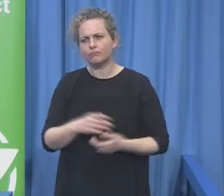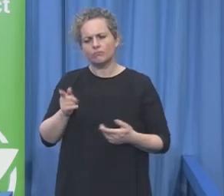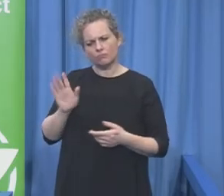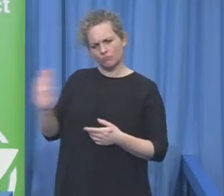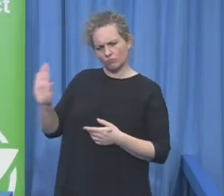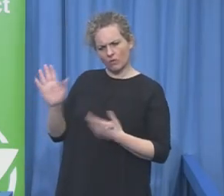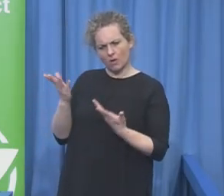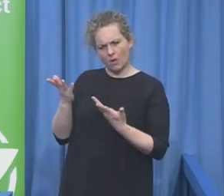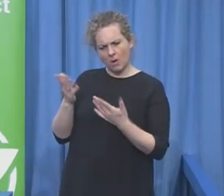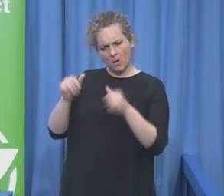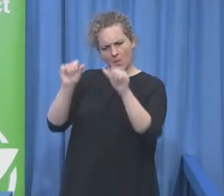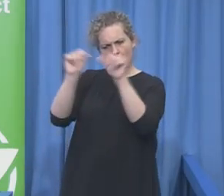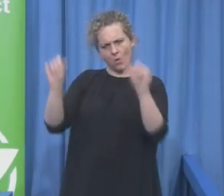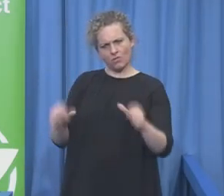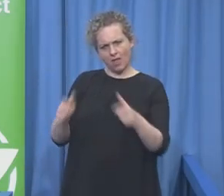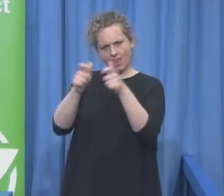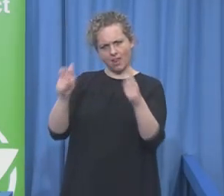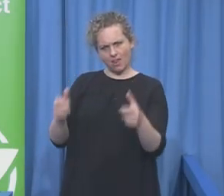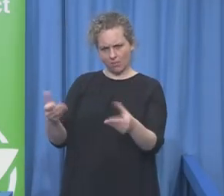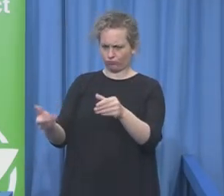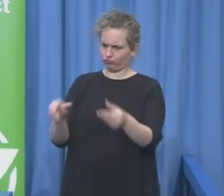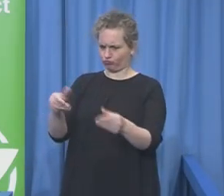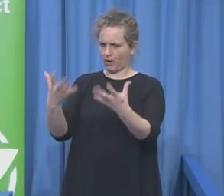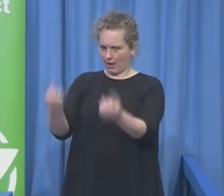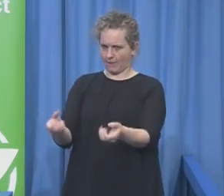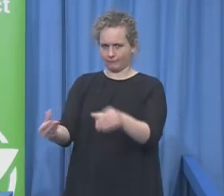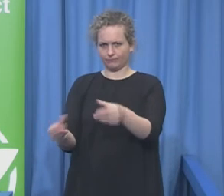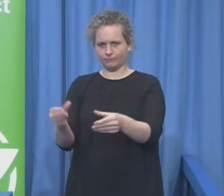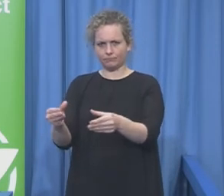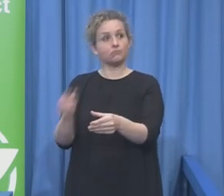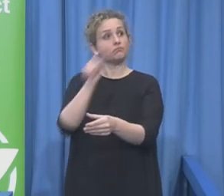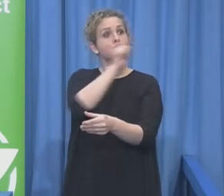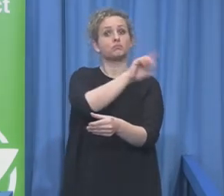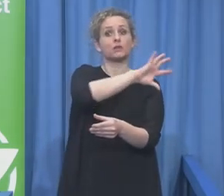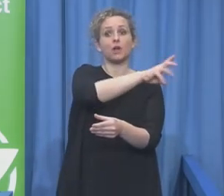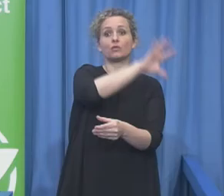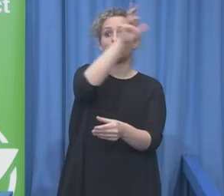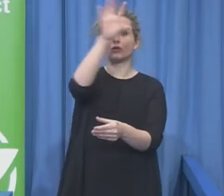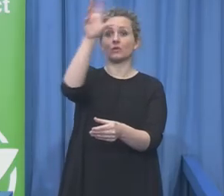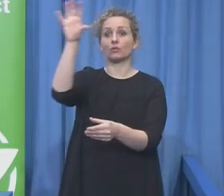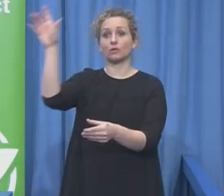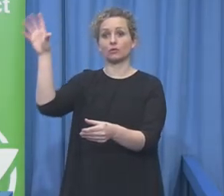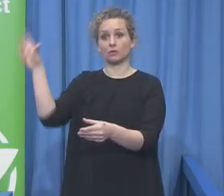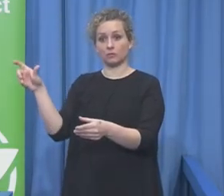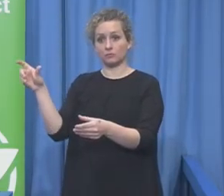need to customize it, or do you just, have you built a template which you can take across?